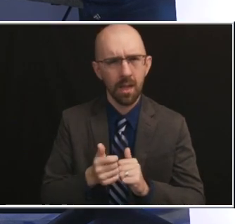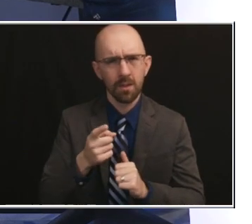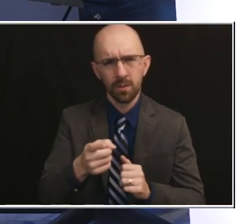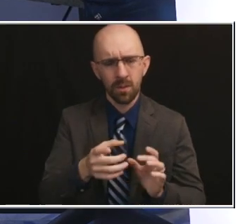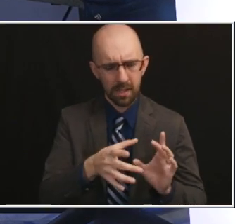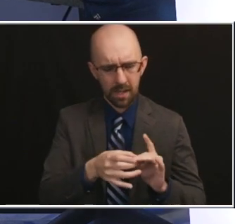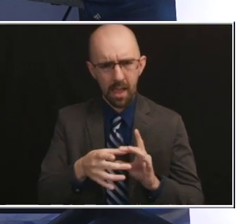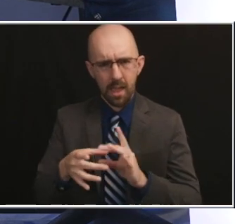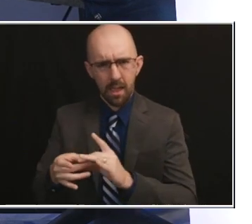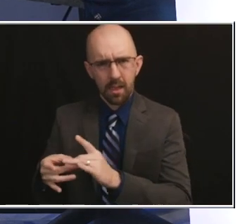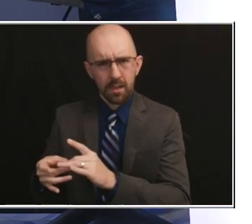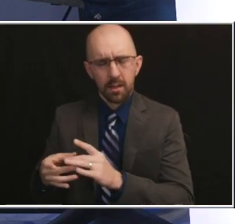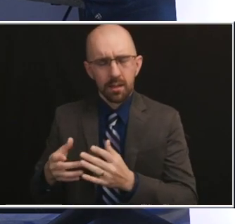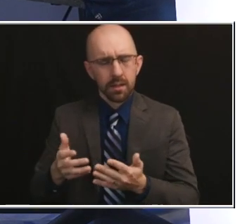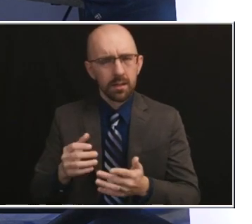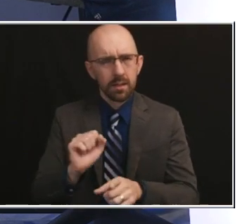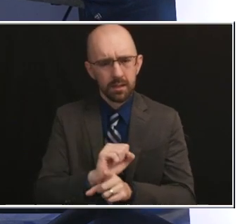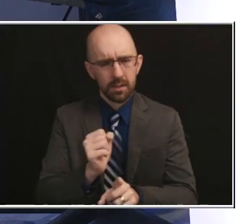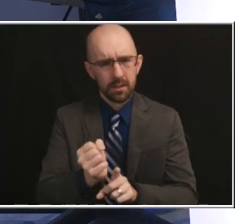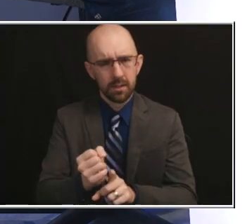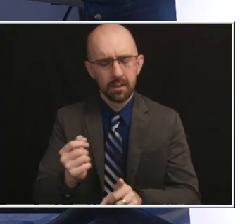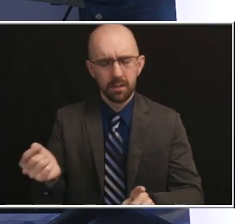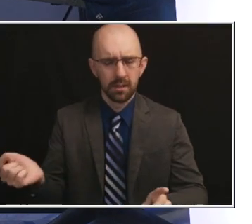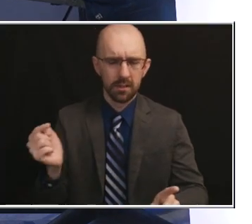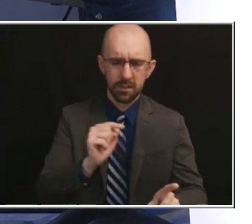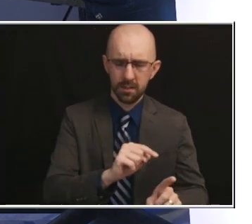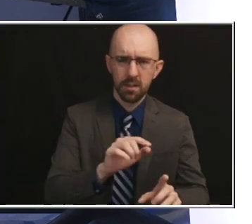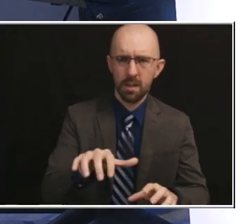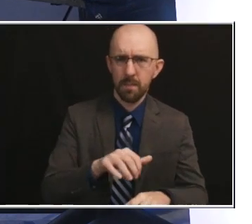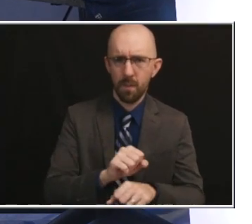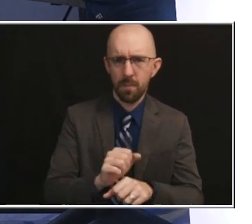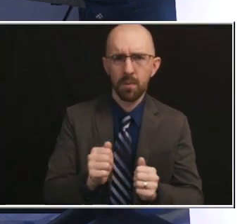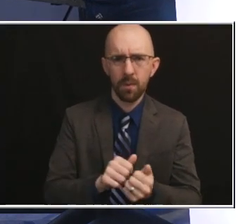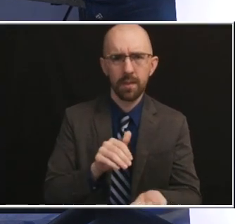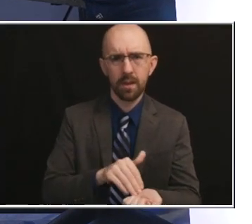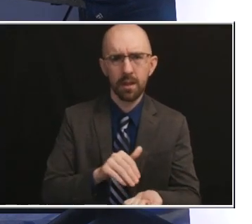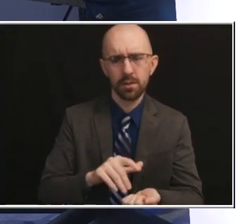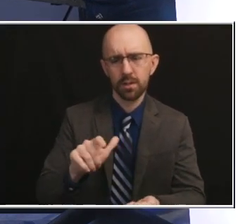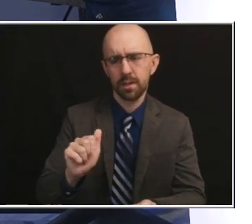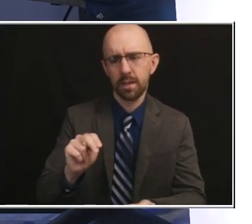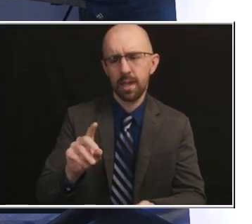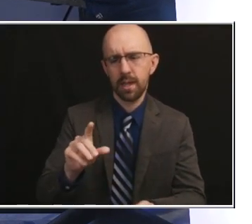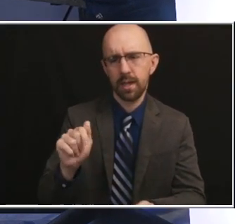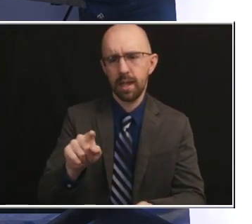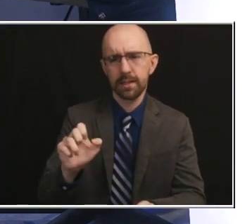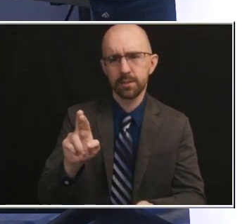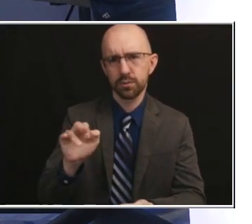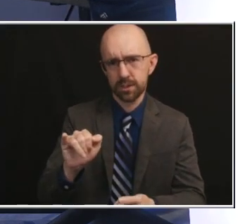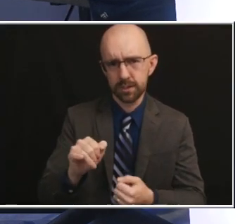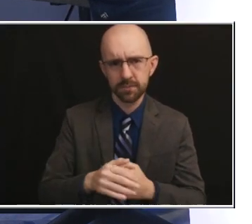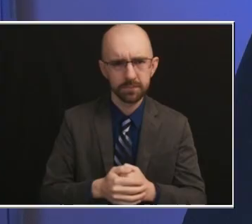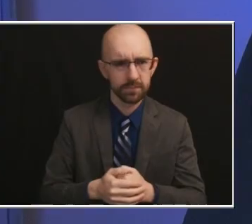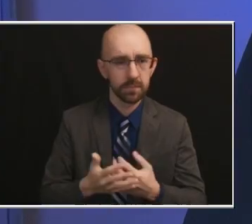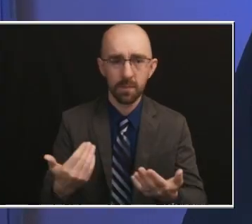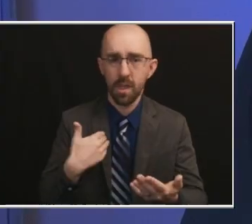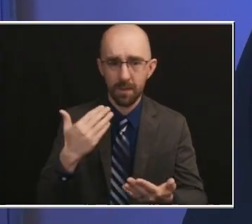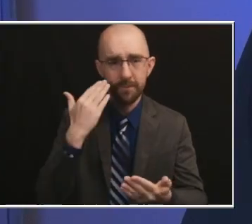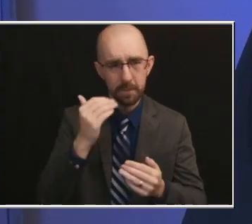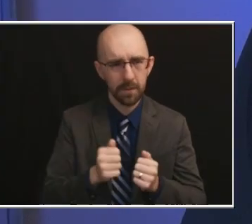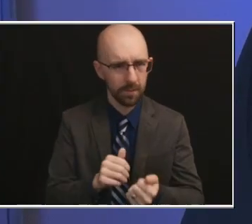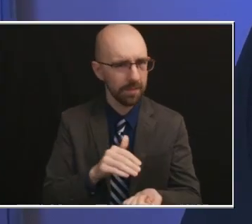dots to then make this appointment with Dr. Landazuri? Well, I'm familiar with Dr.